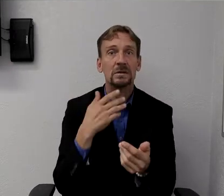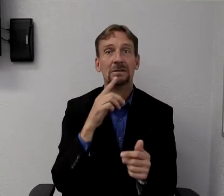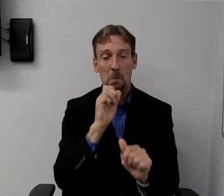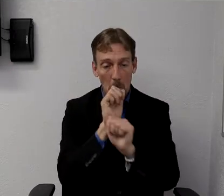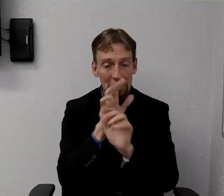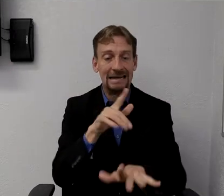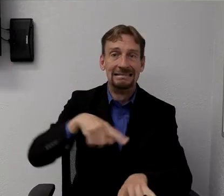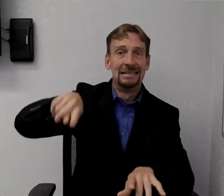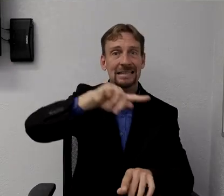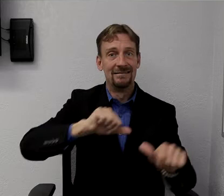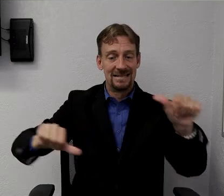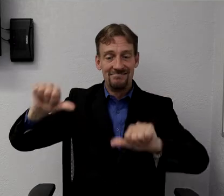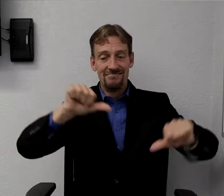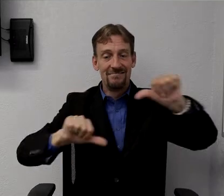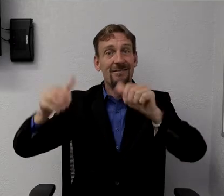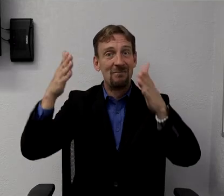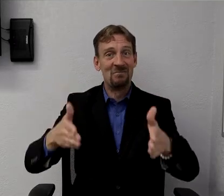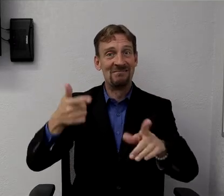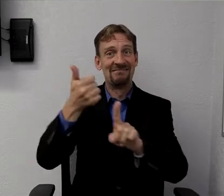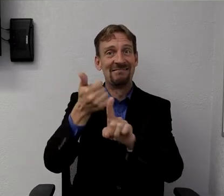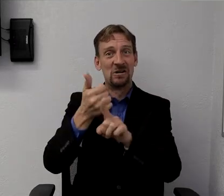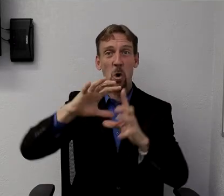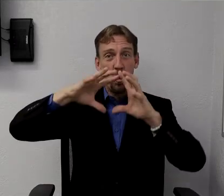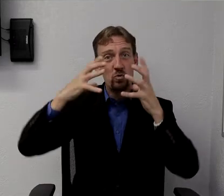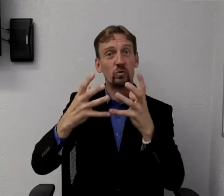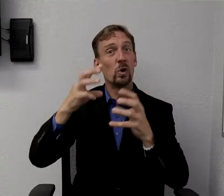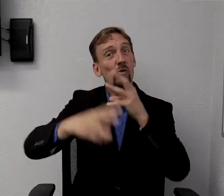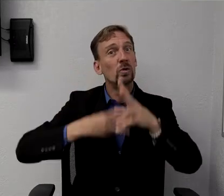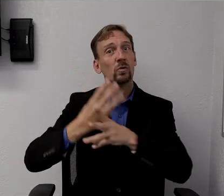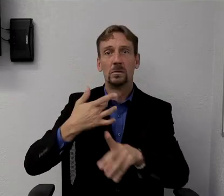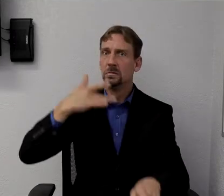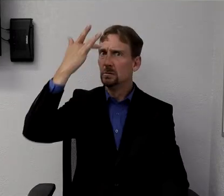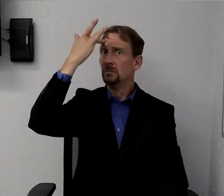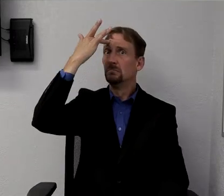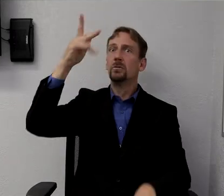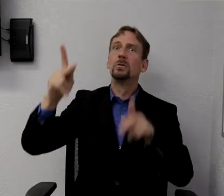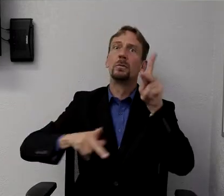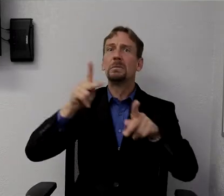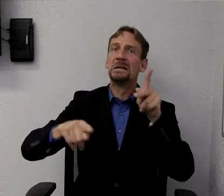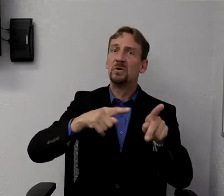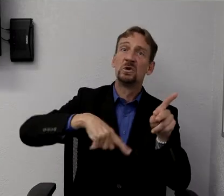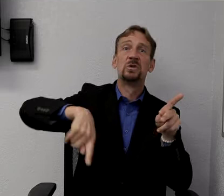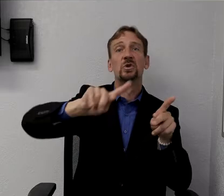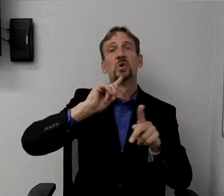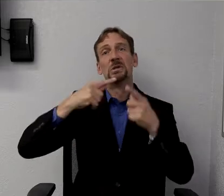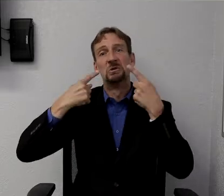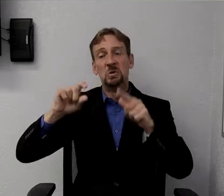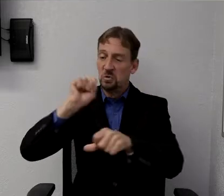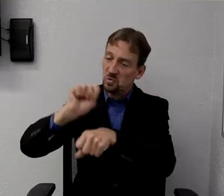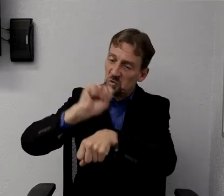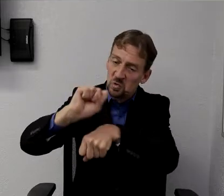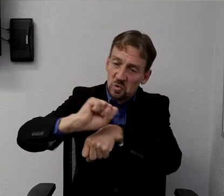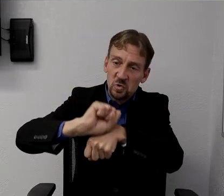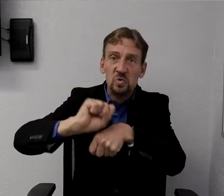scientists across the world that we have some incredibly smart, talented people that are very dedicated to trying to